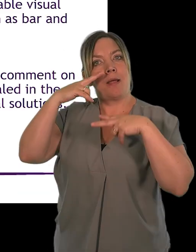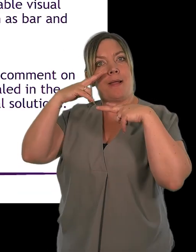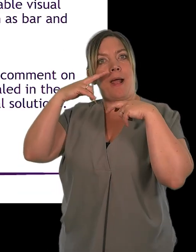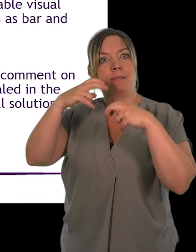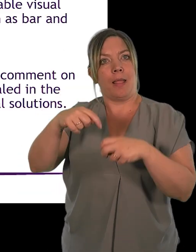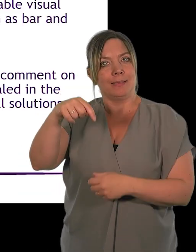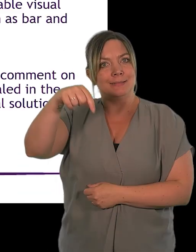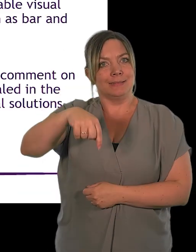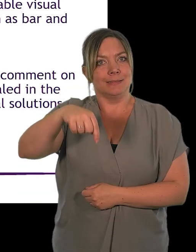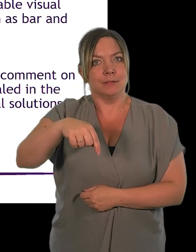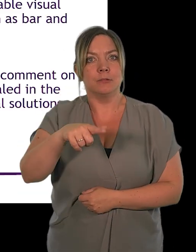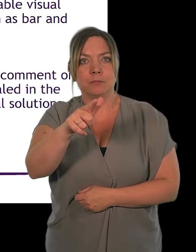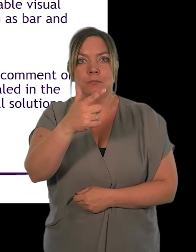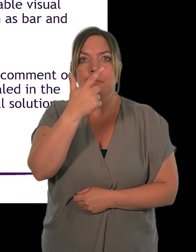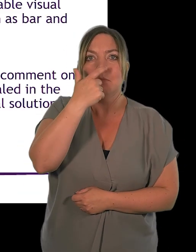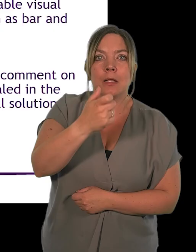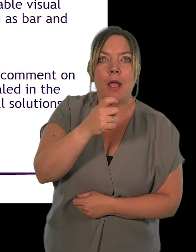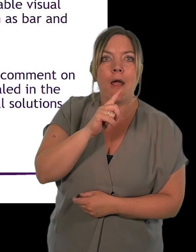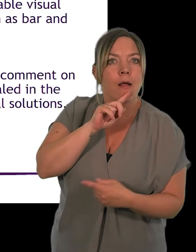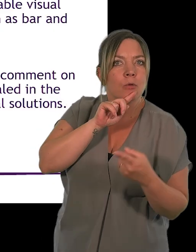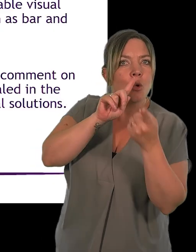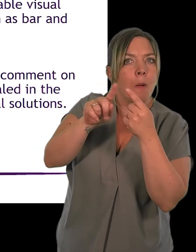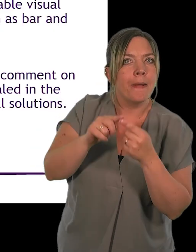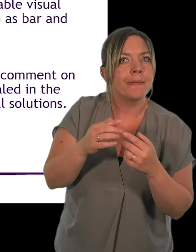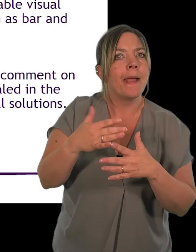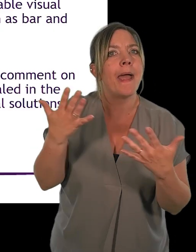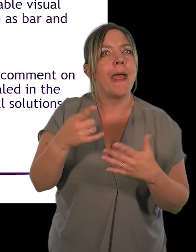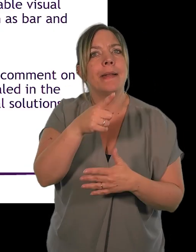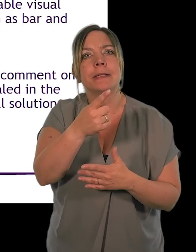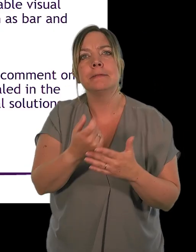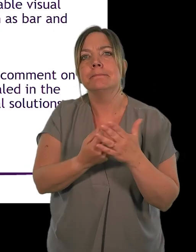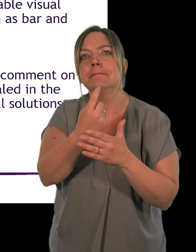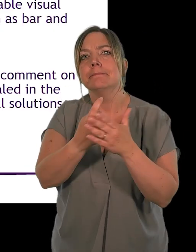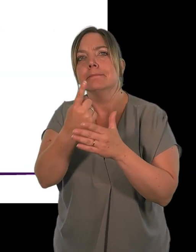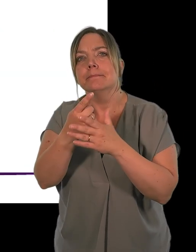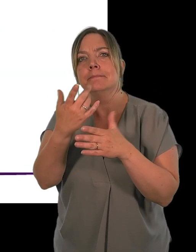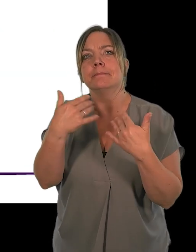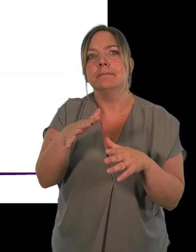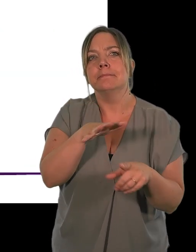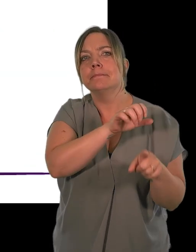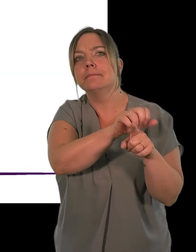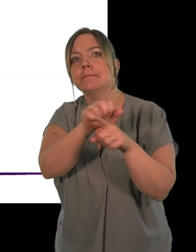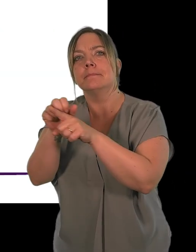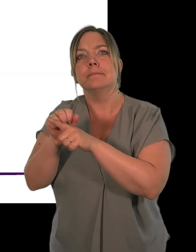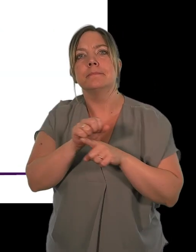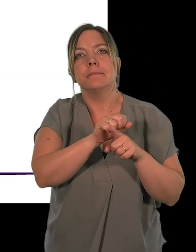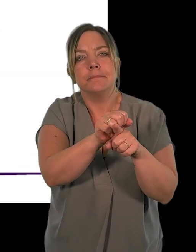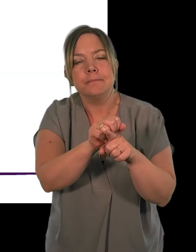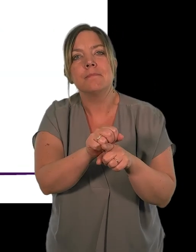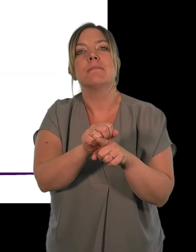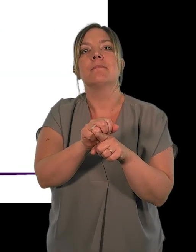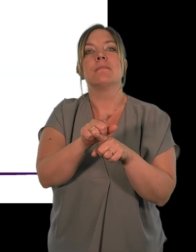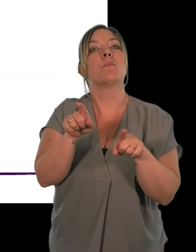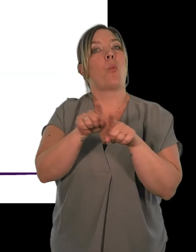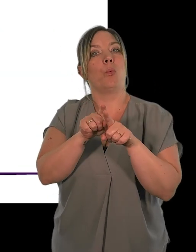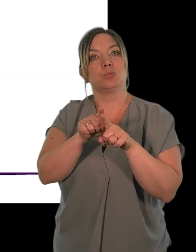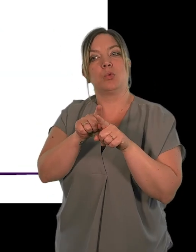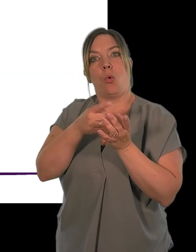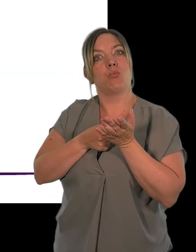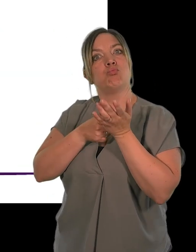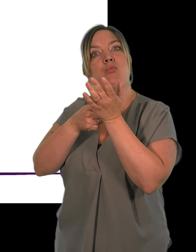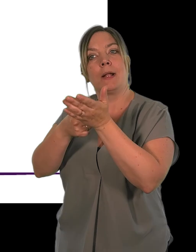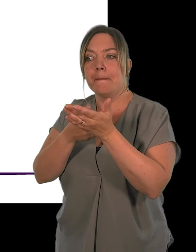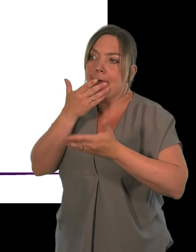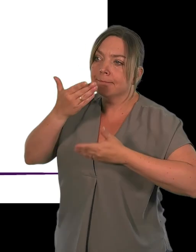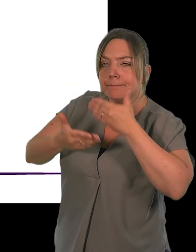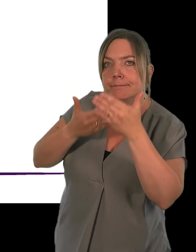and recommend potential solutions. So that concludes the overview of